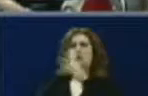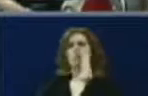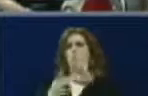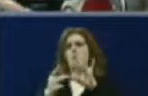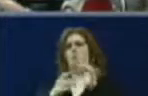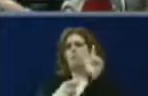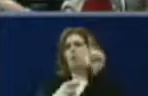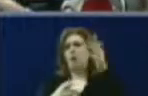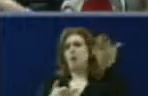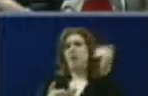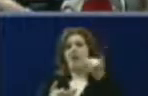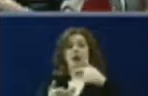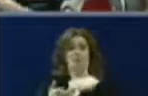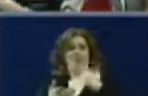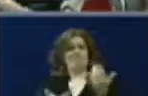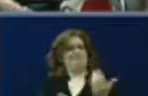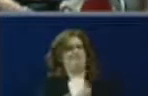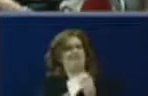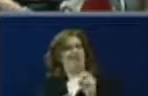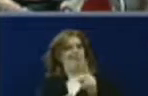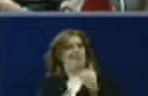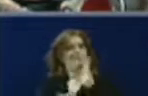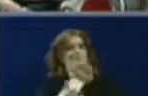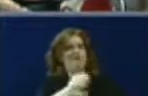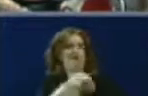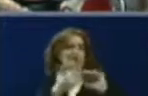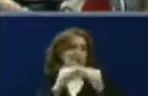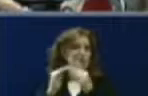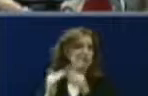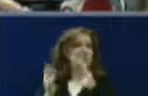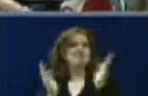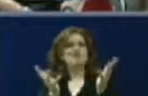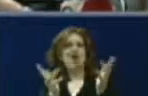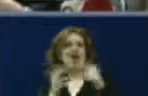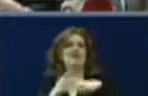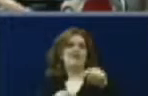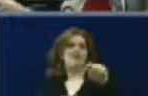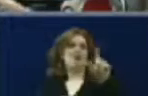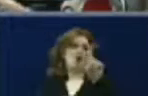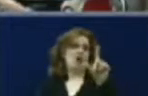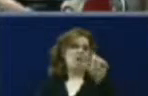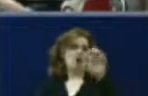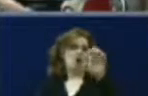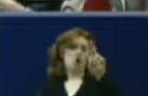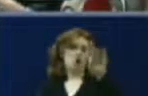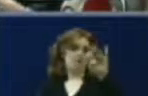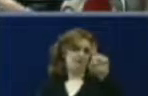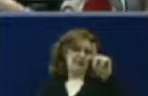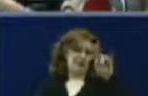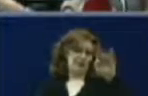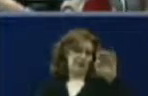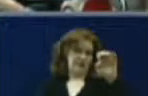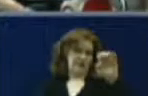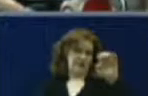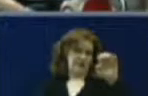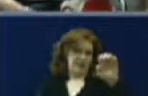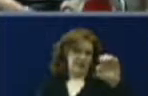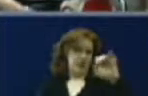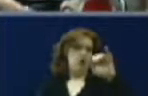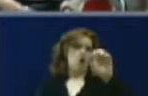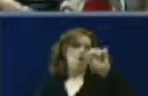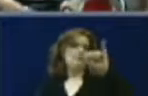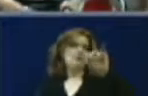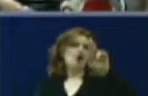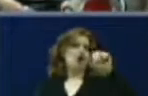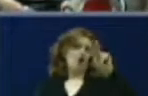had an opportunity to be at the community conversation at the Louisville Urban League. And also, speaking of the Louisville Urban League, just a